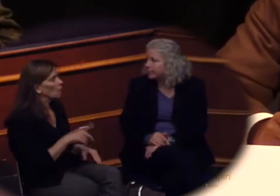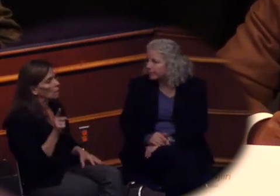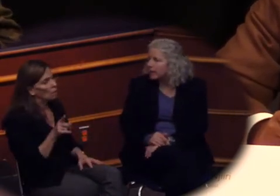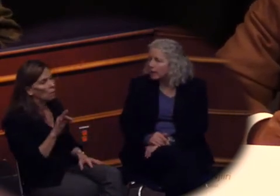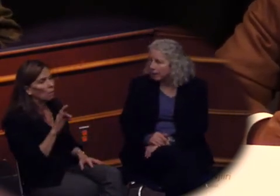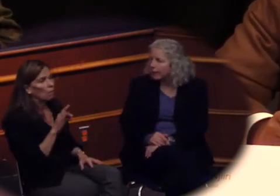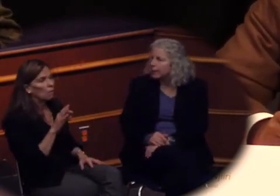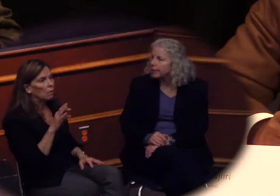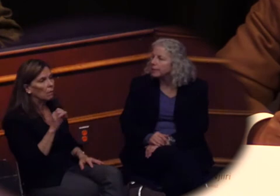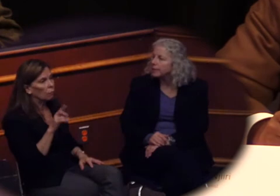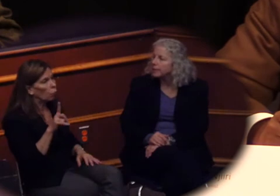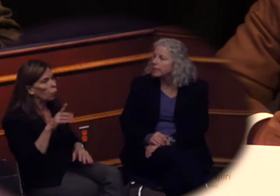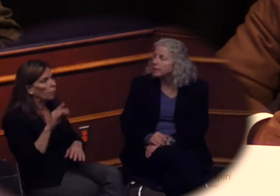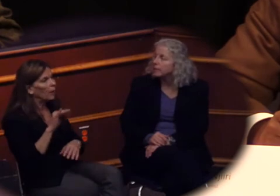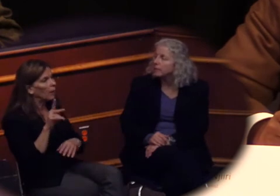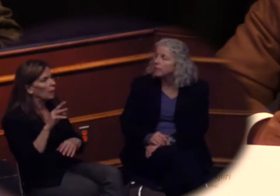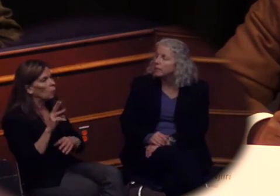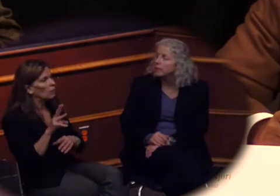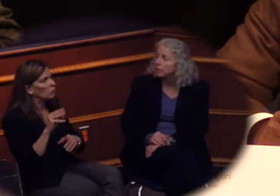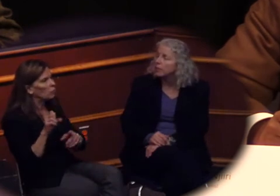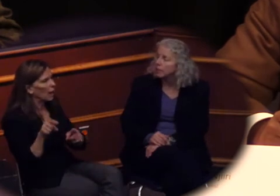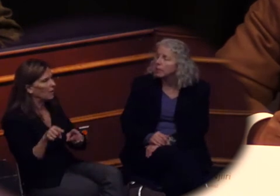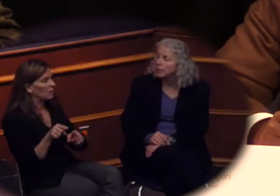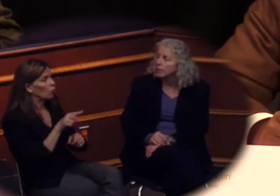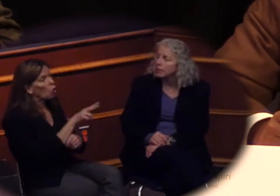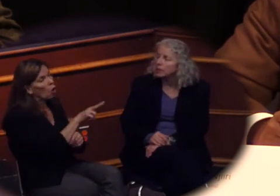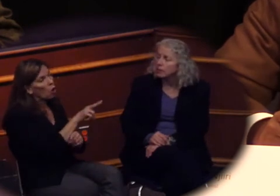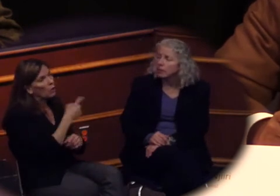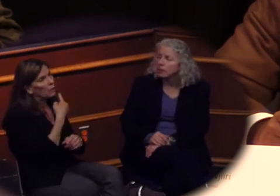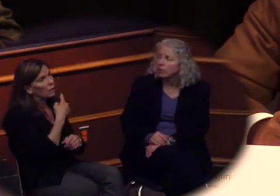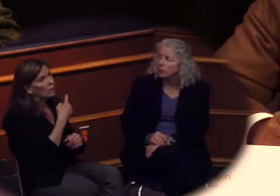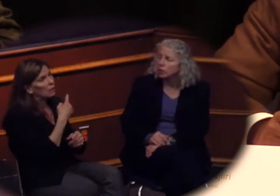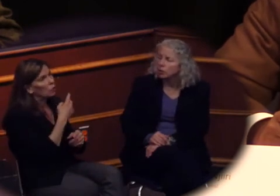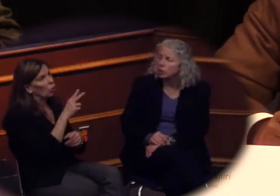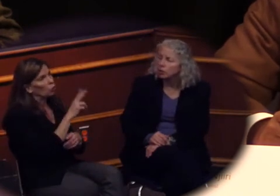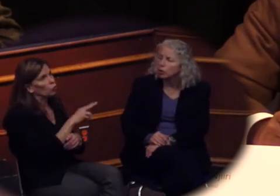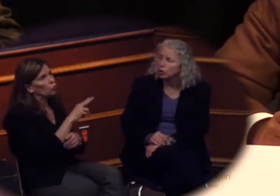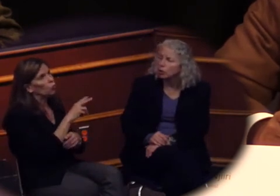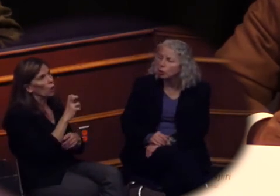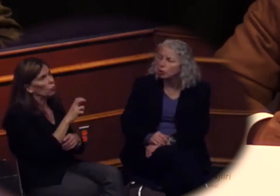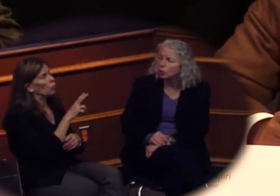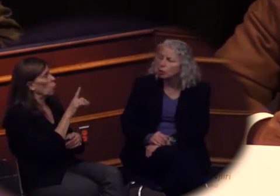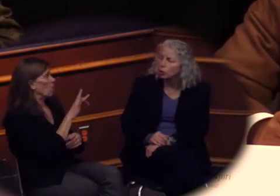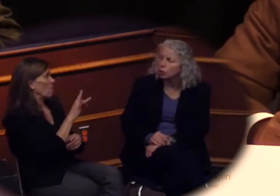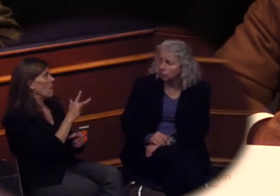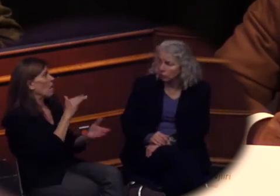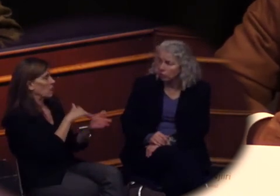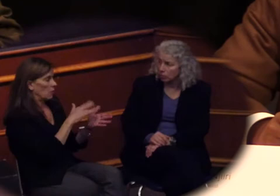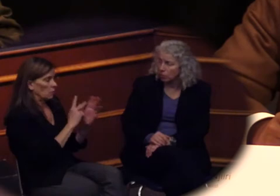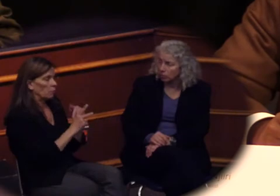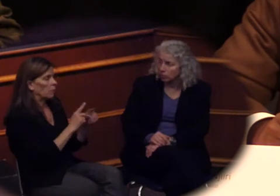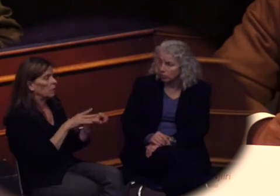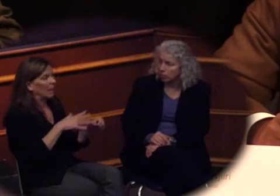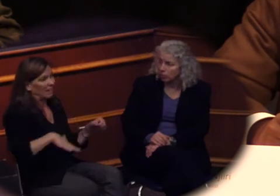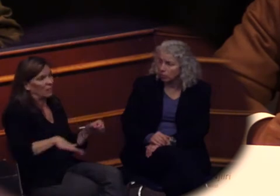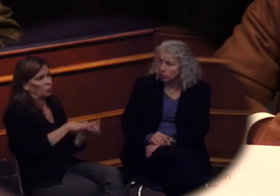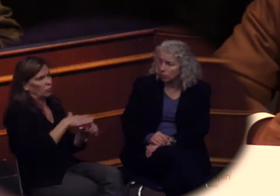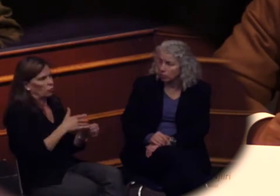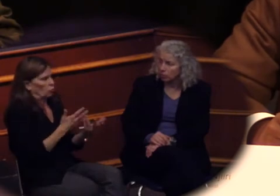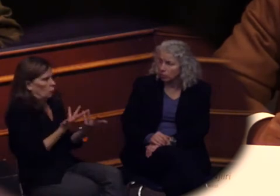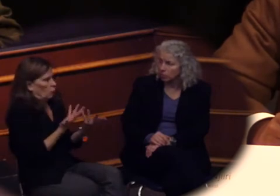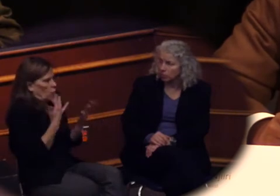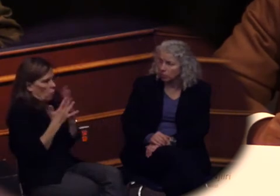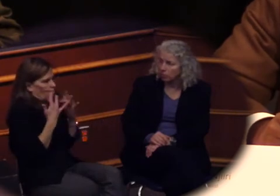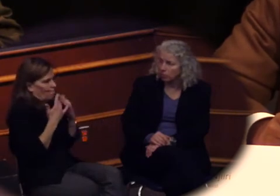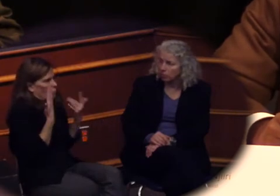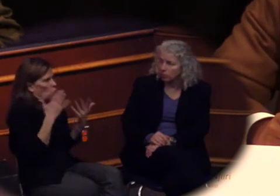of Western Massachusetts, there are 225,000 people in this region who don't know where their next meal